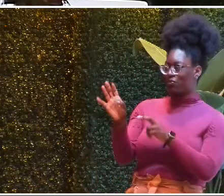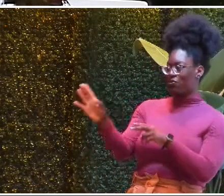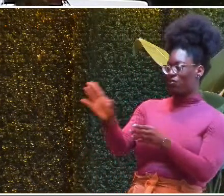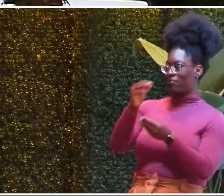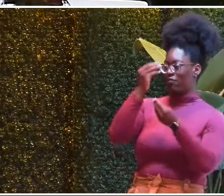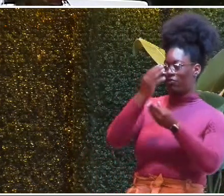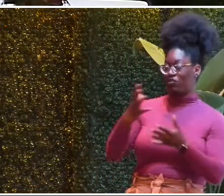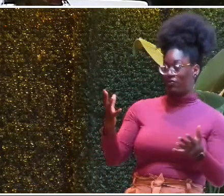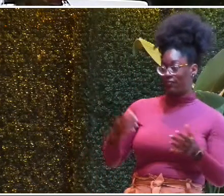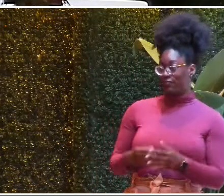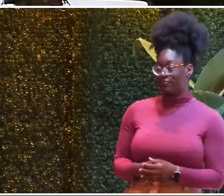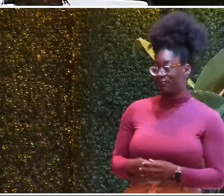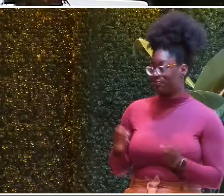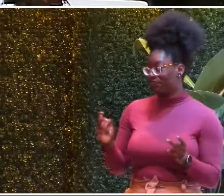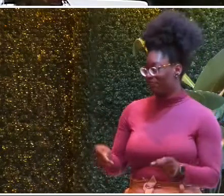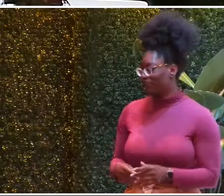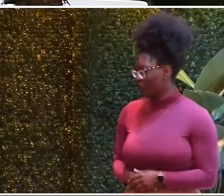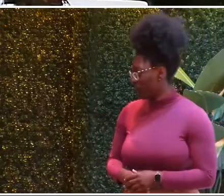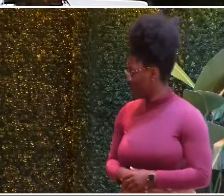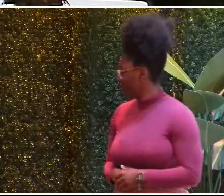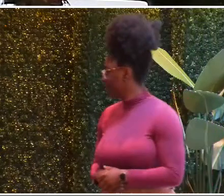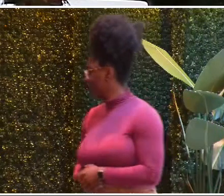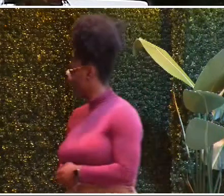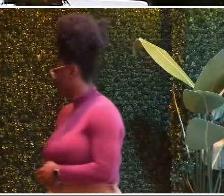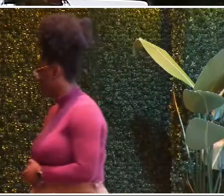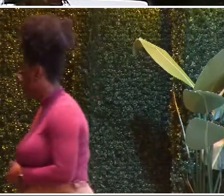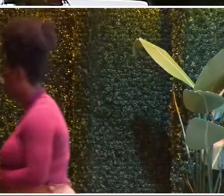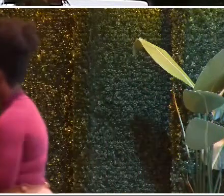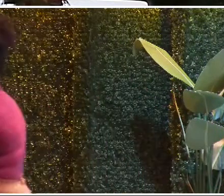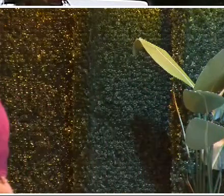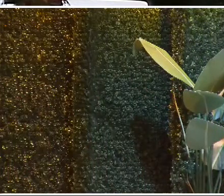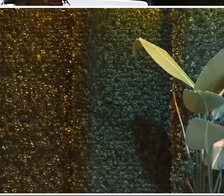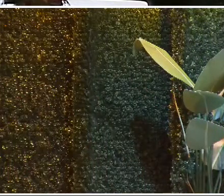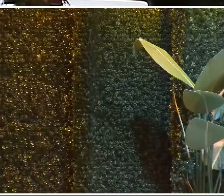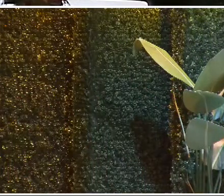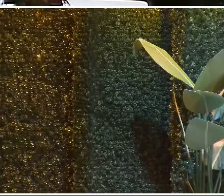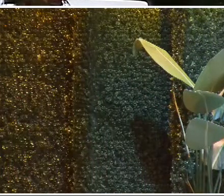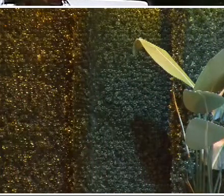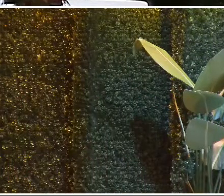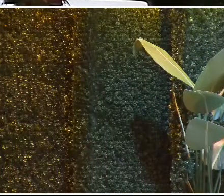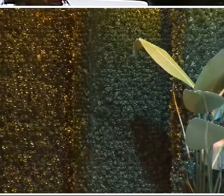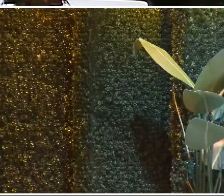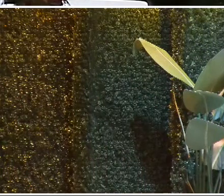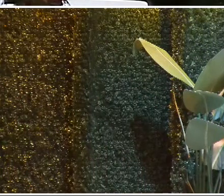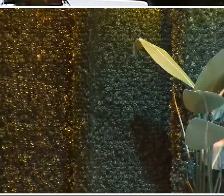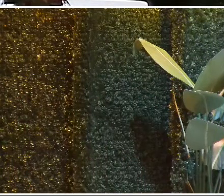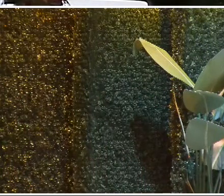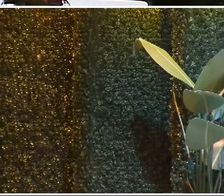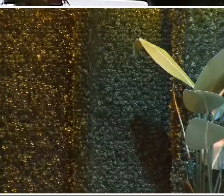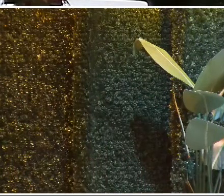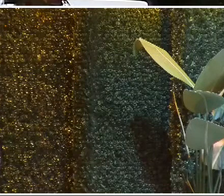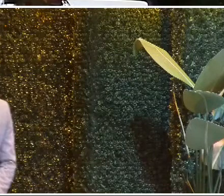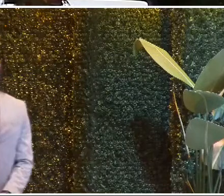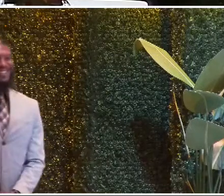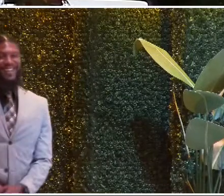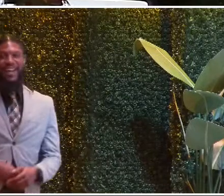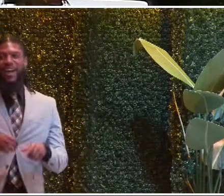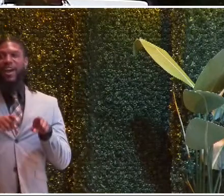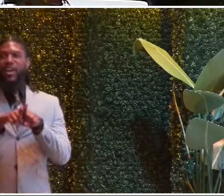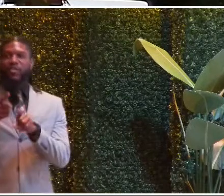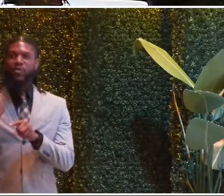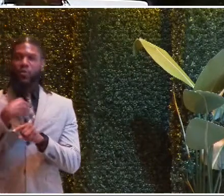here. We also have lanyards in a section for those who would not like to be photographed, and I believe